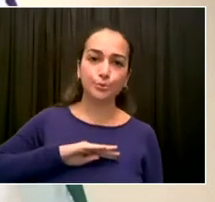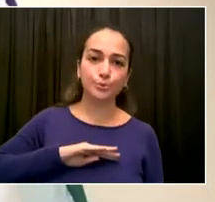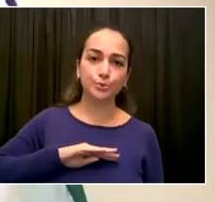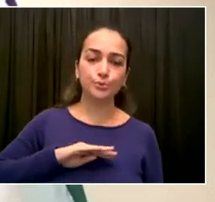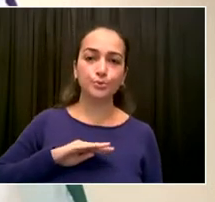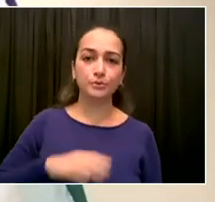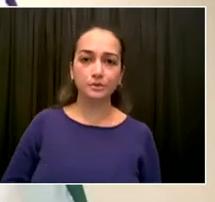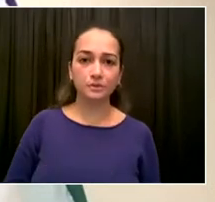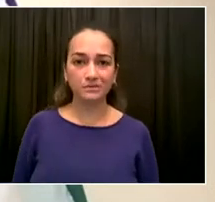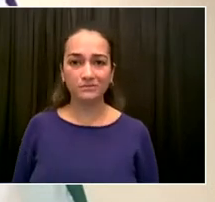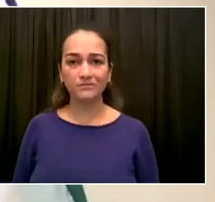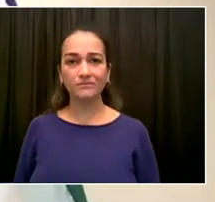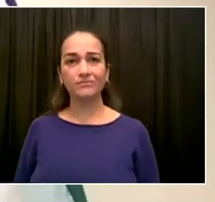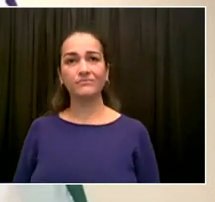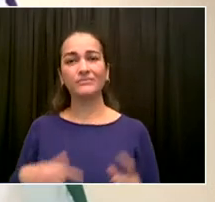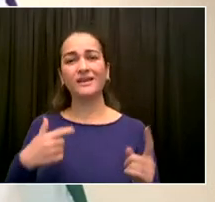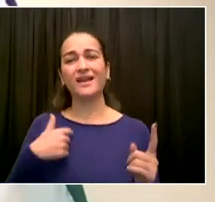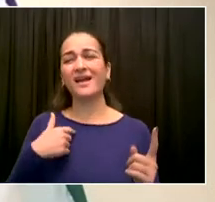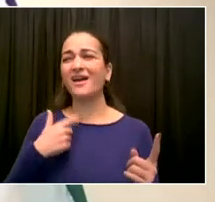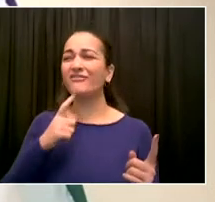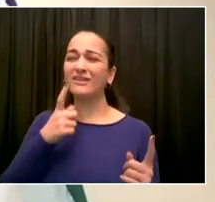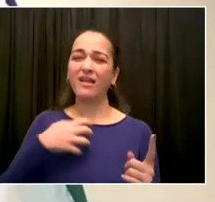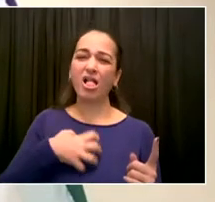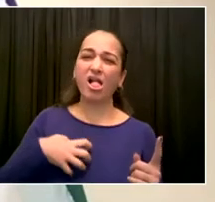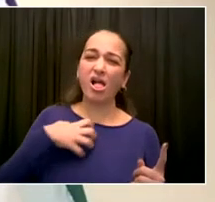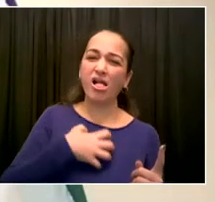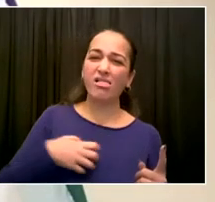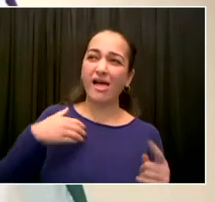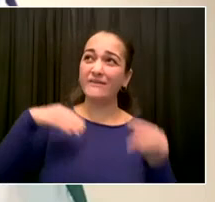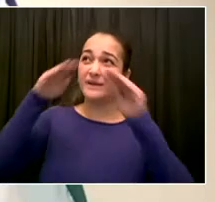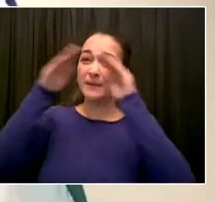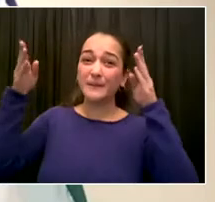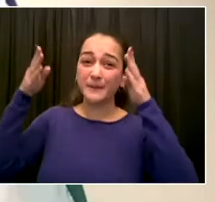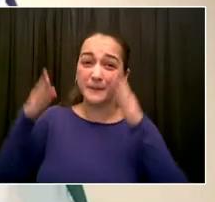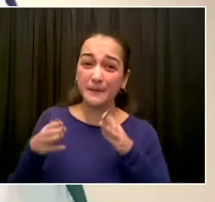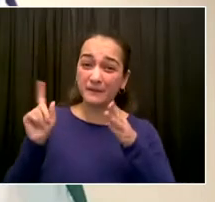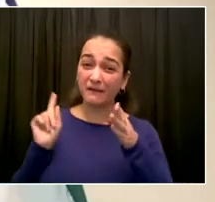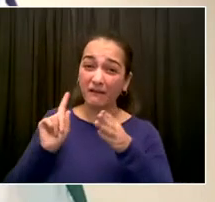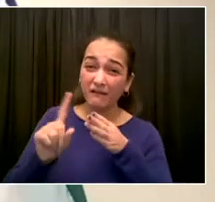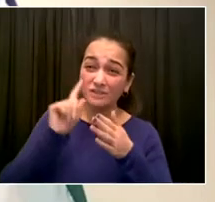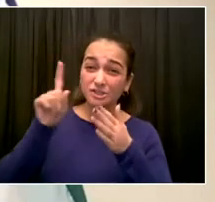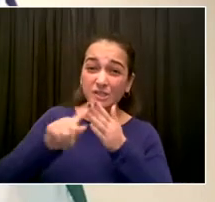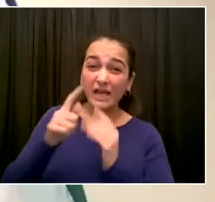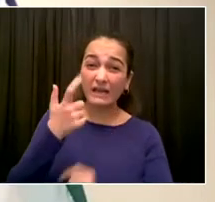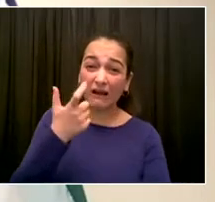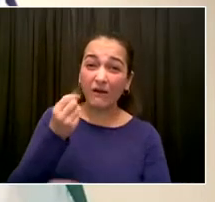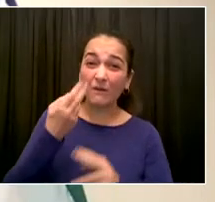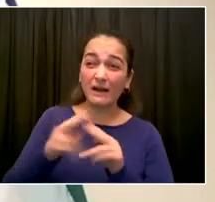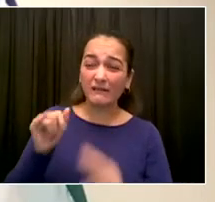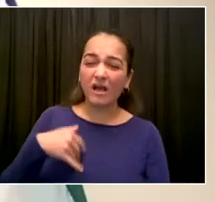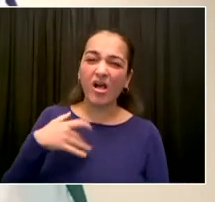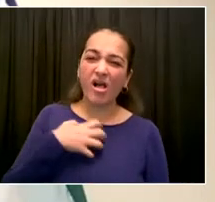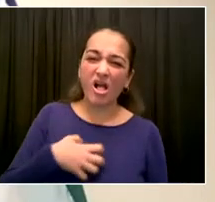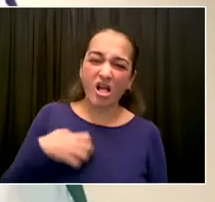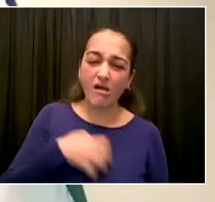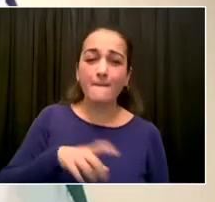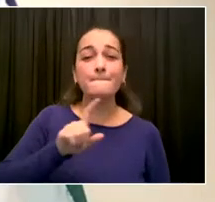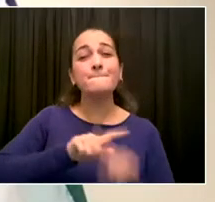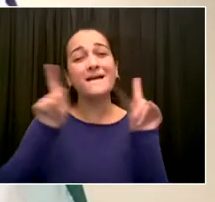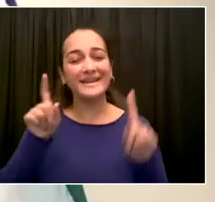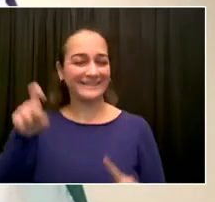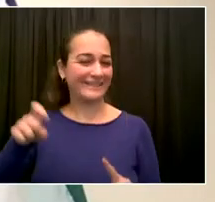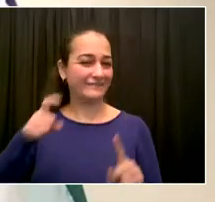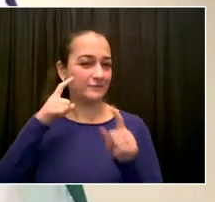but the last thing we need to see is somebody entering a school site with a firearm, and that's why it's so